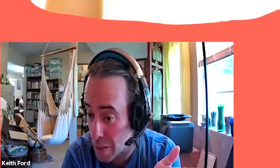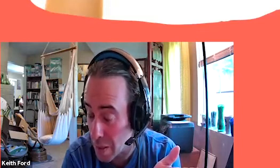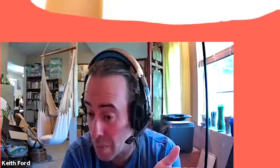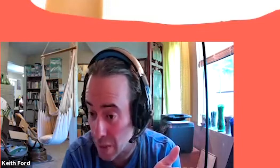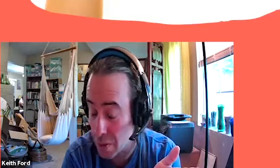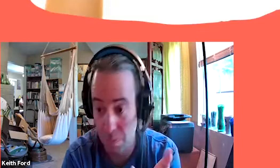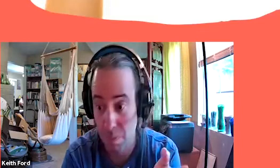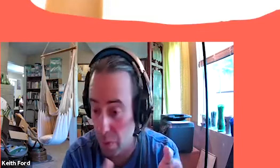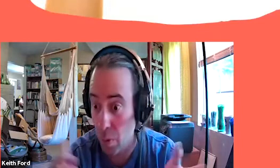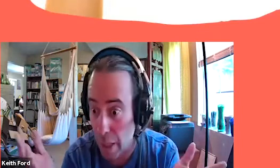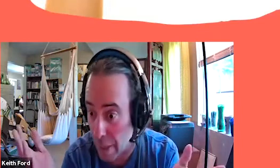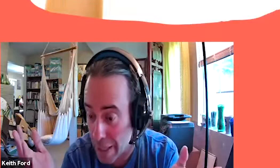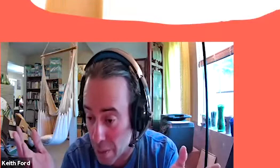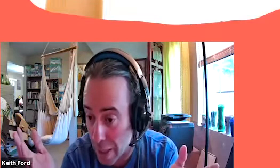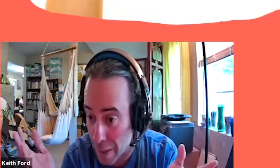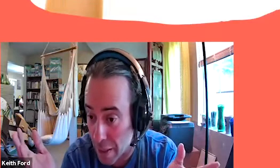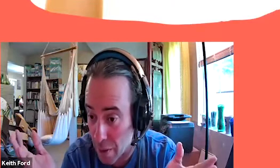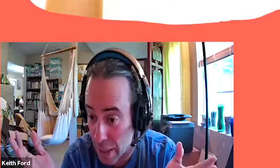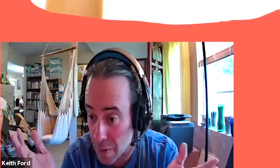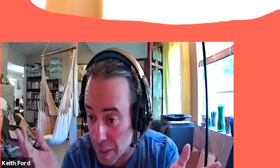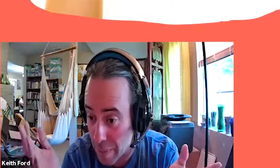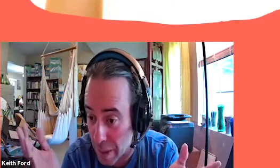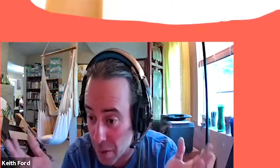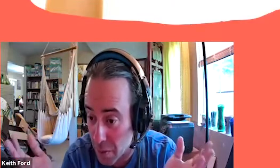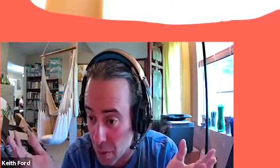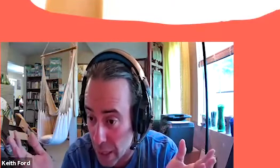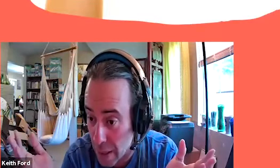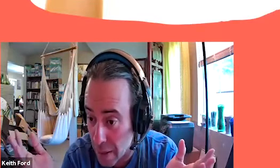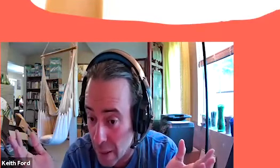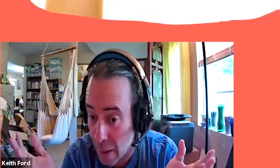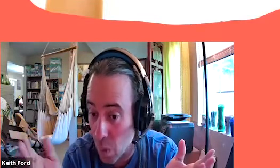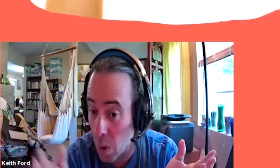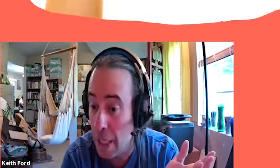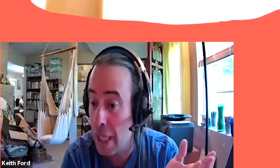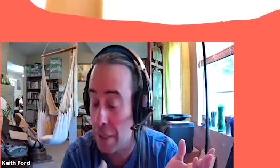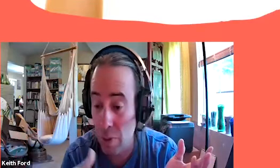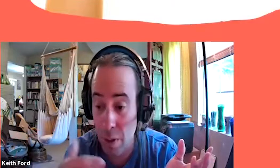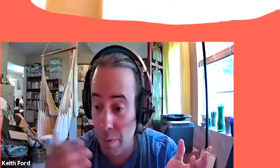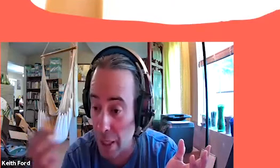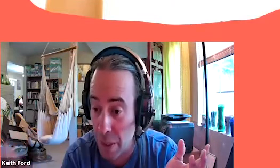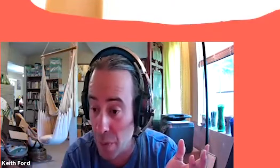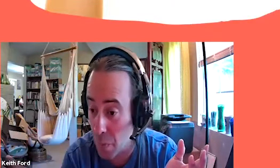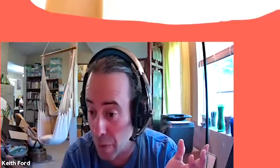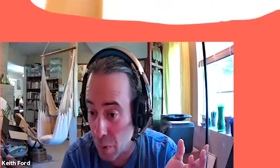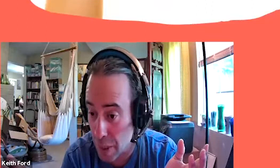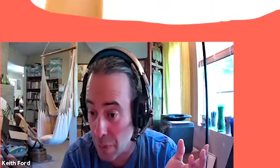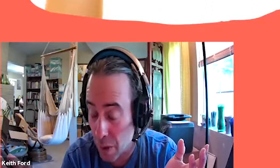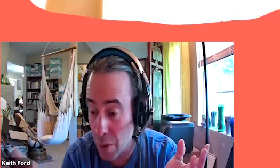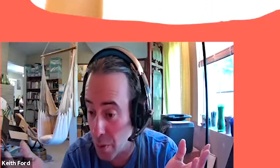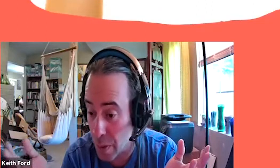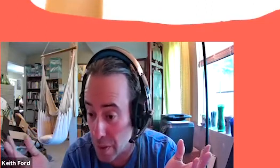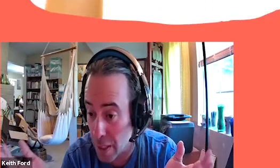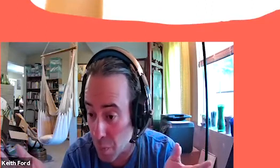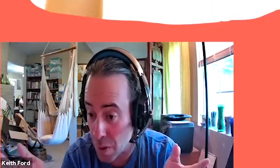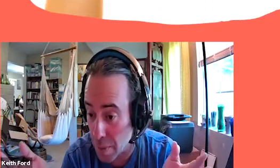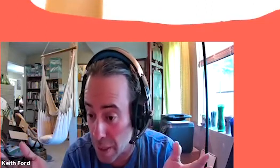evaluation because you're not ready and you haven't gotten your classroom dynamic under control yet, Or if they try to evaluate you in week 14 when